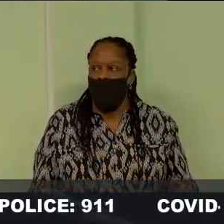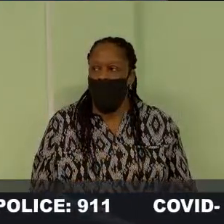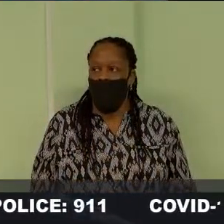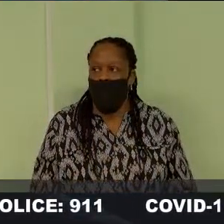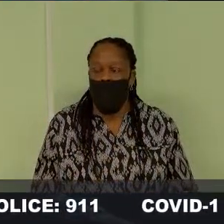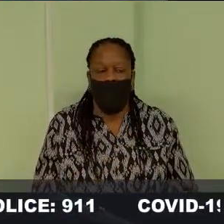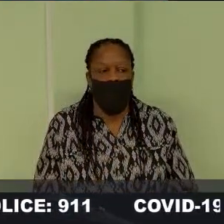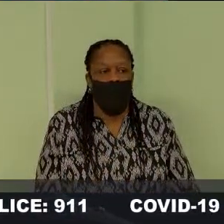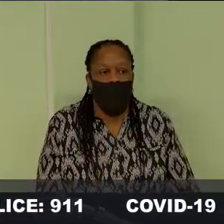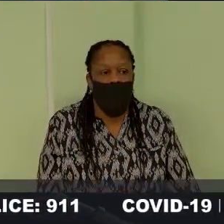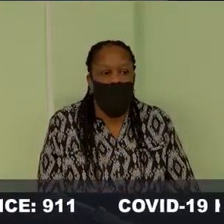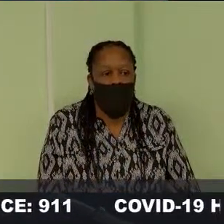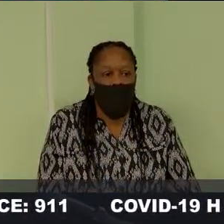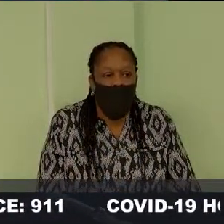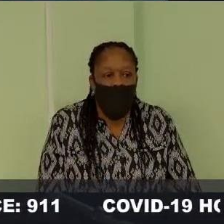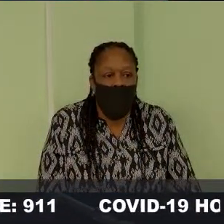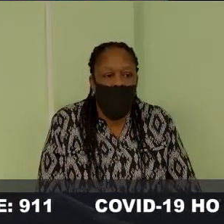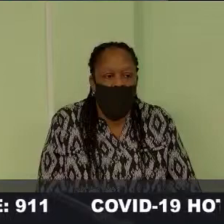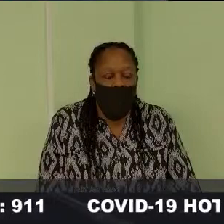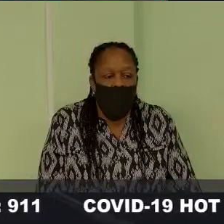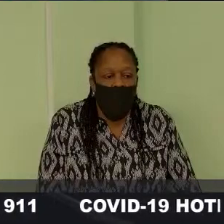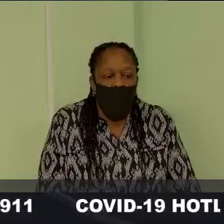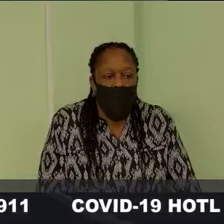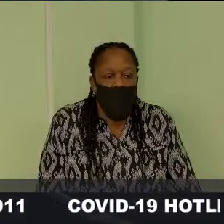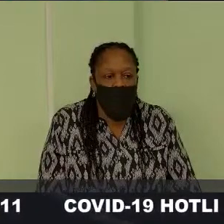from the hot spot?